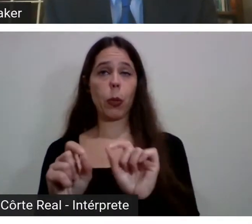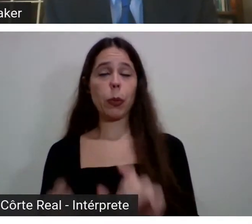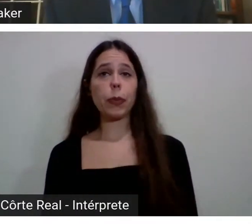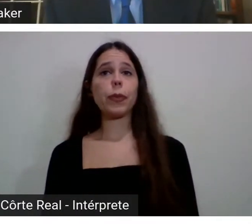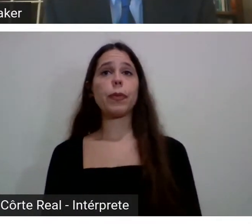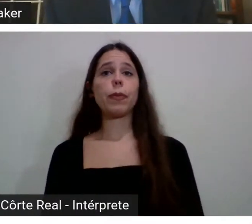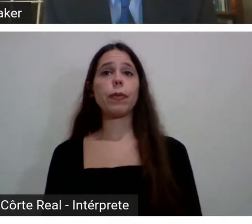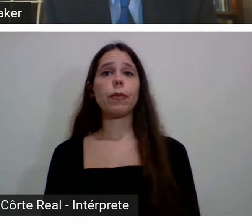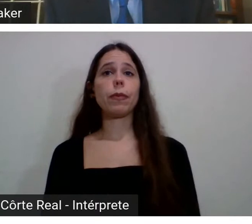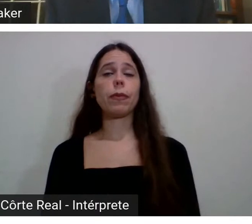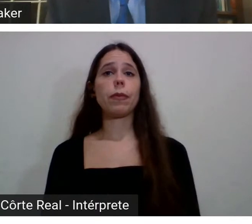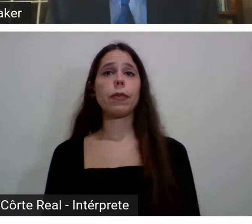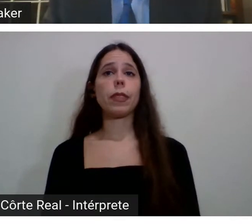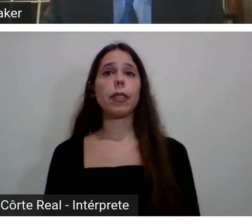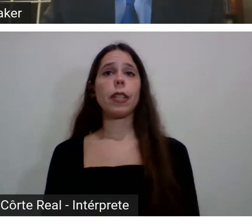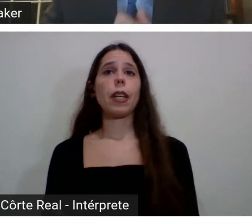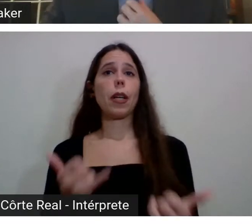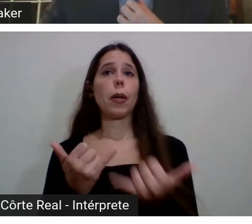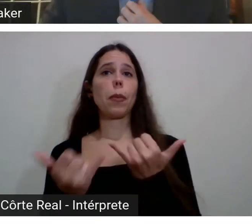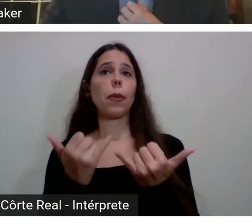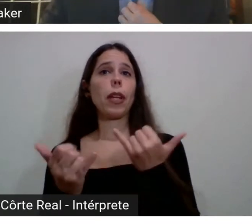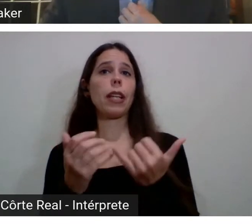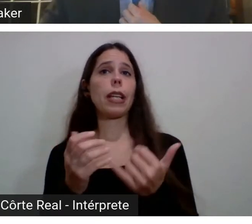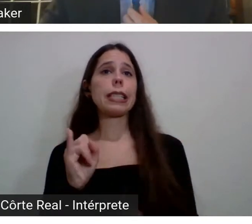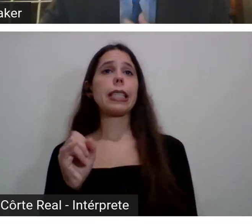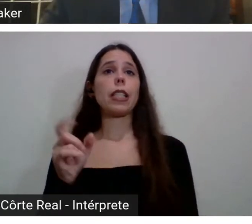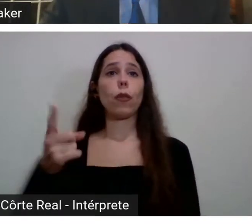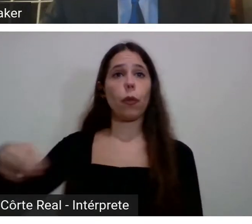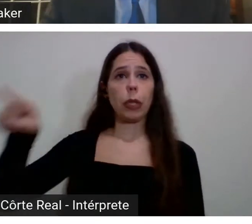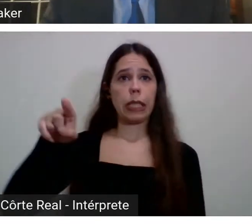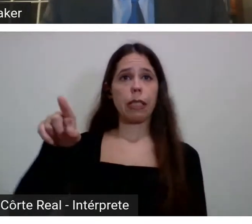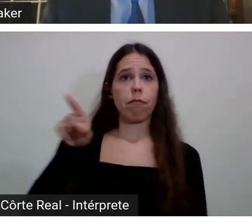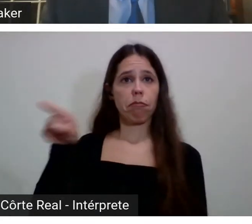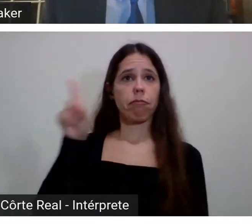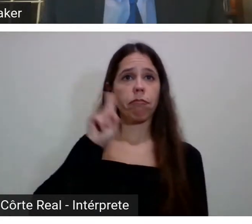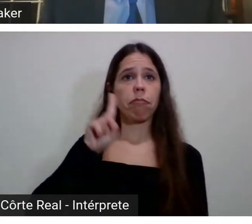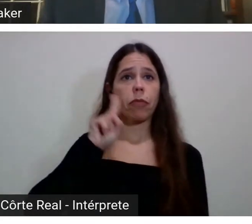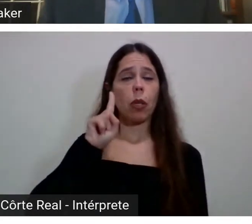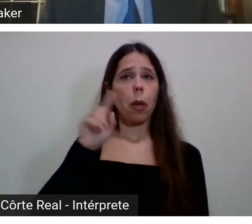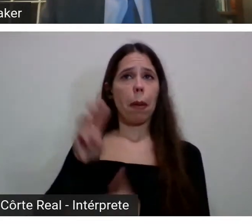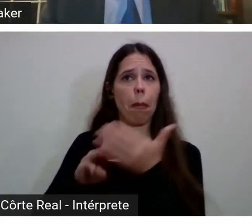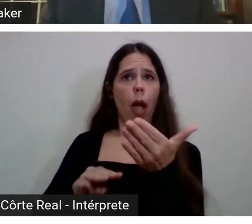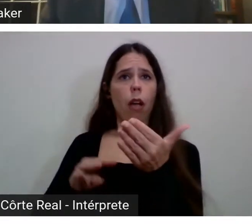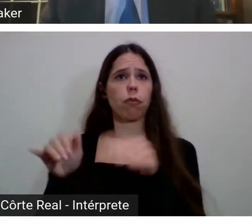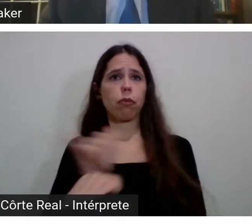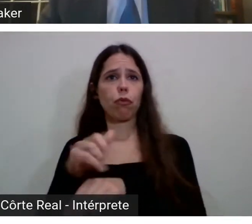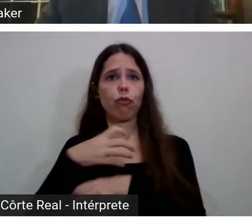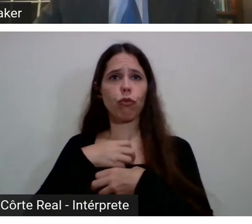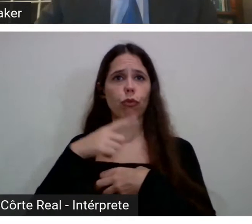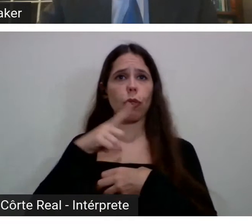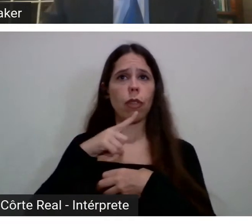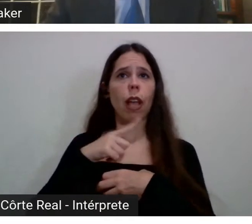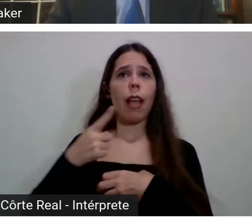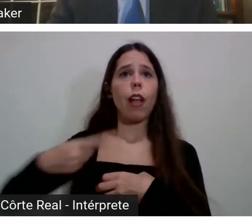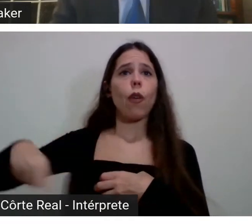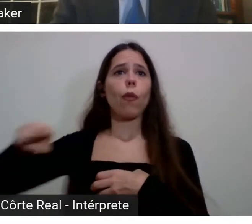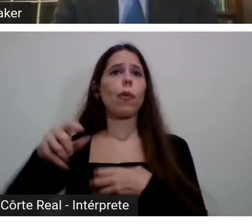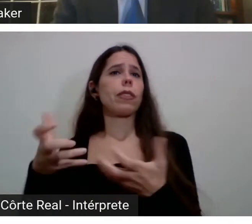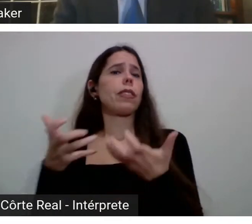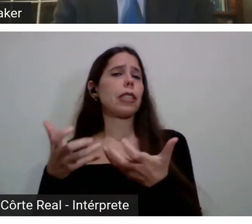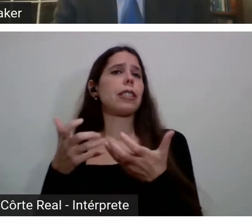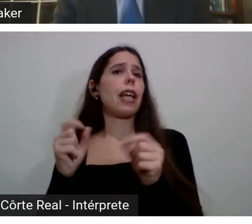se vocês, com o método de vocês estão buscando ampliar o conceito de